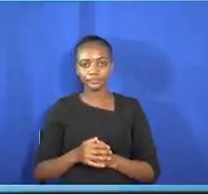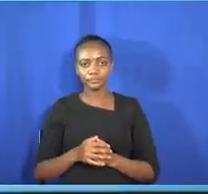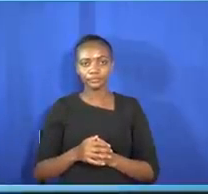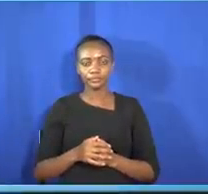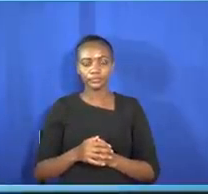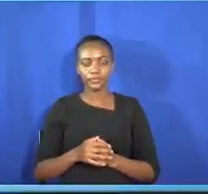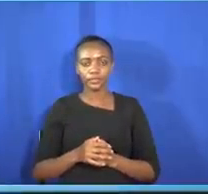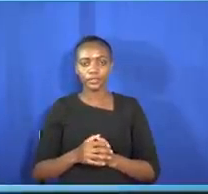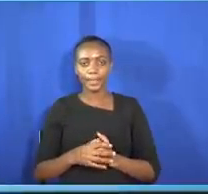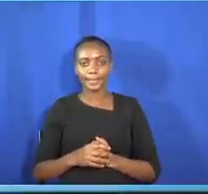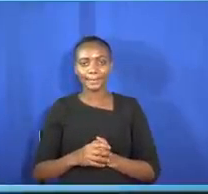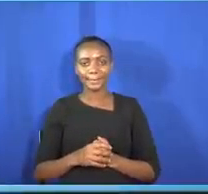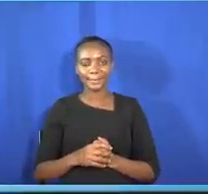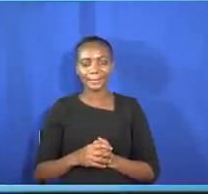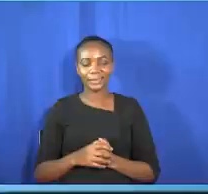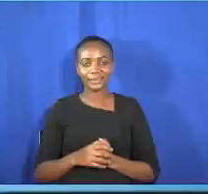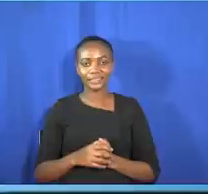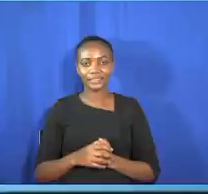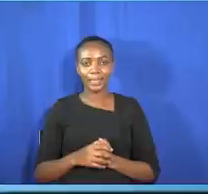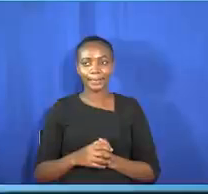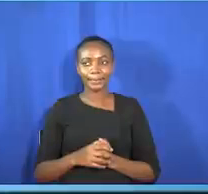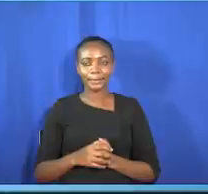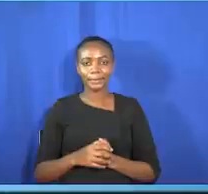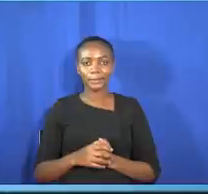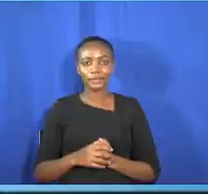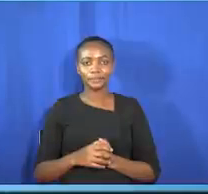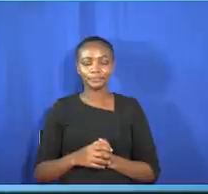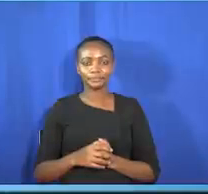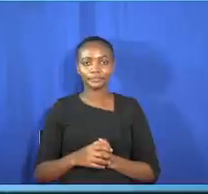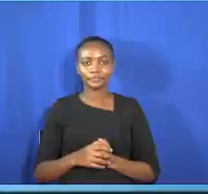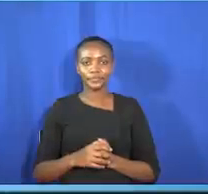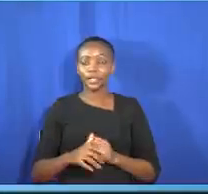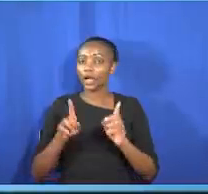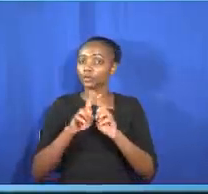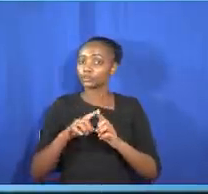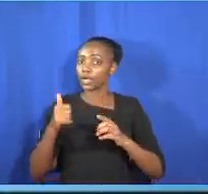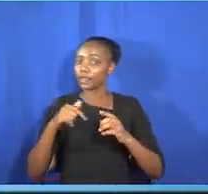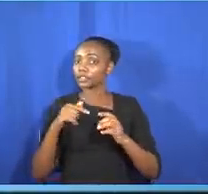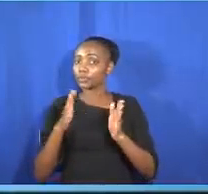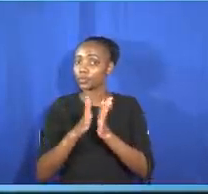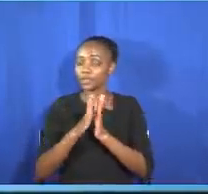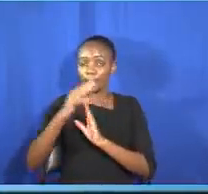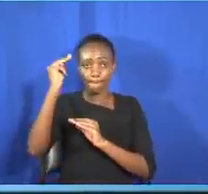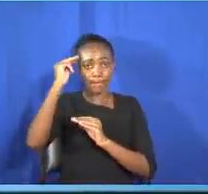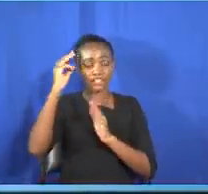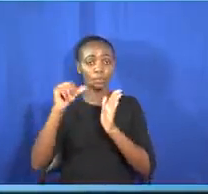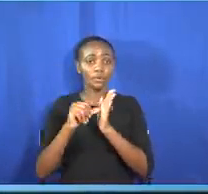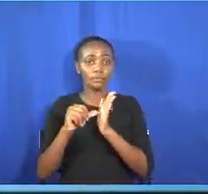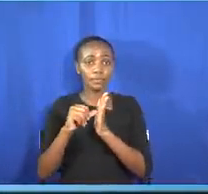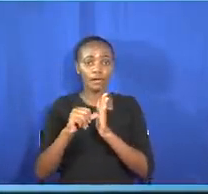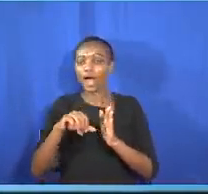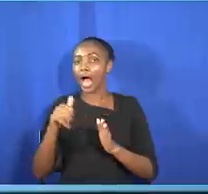learning difficult disabilities, moderate and severe cerebral palsy, mentally